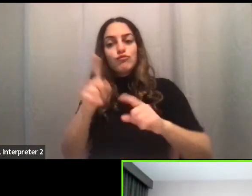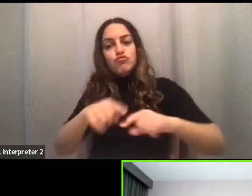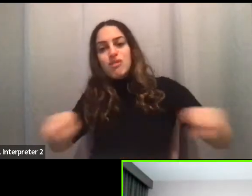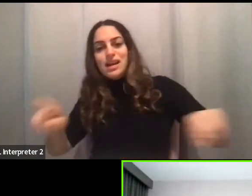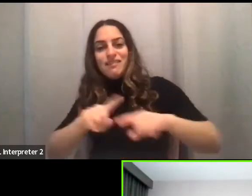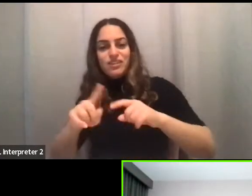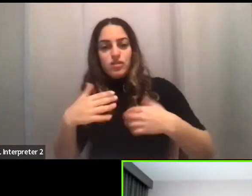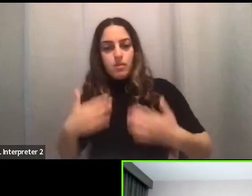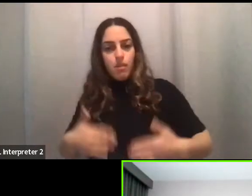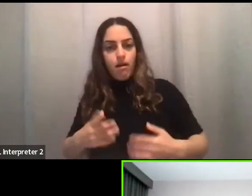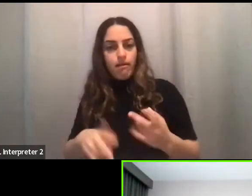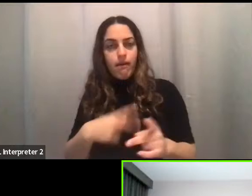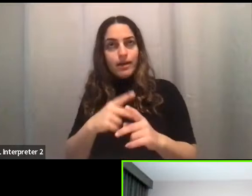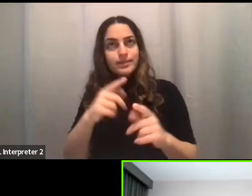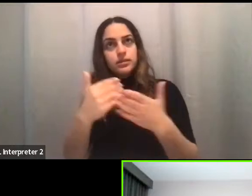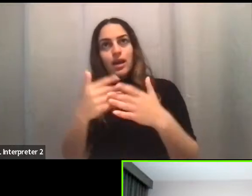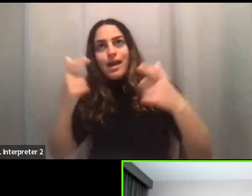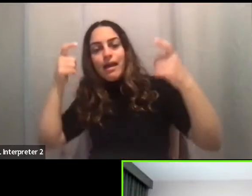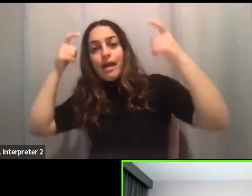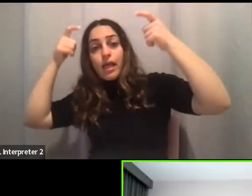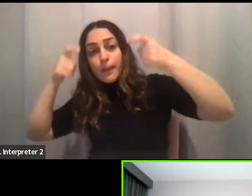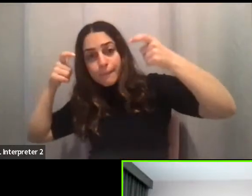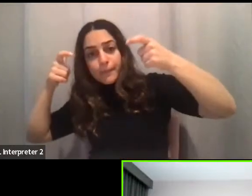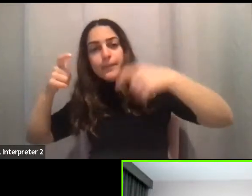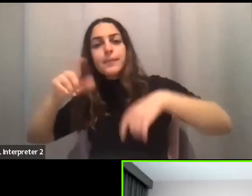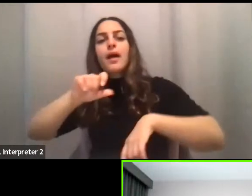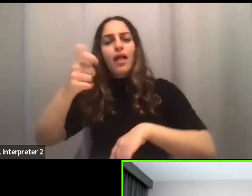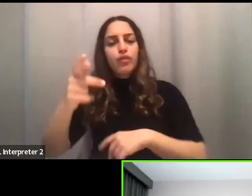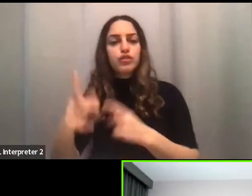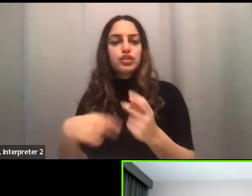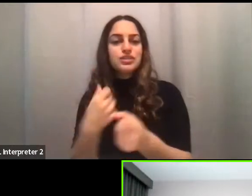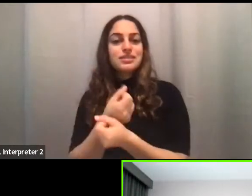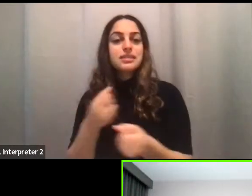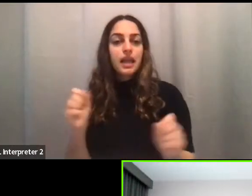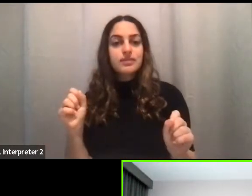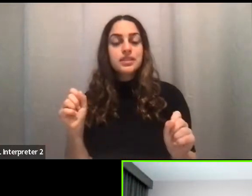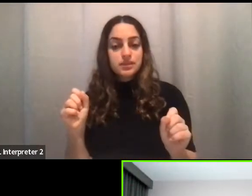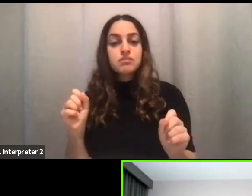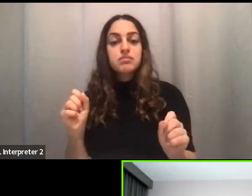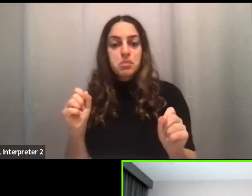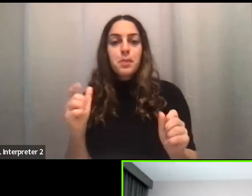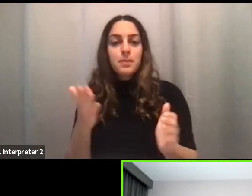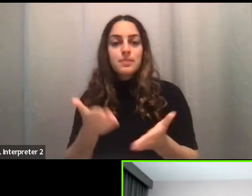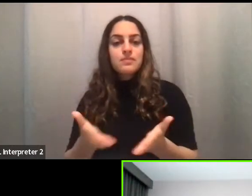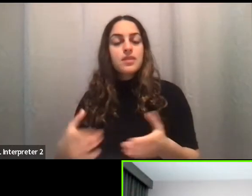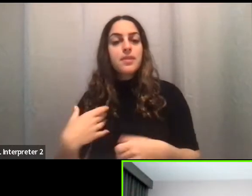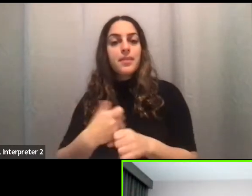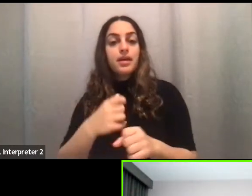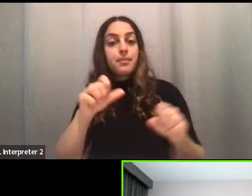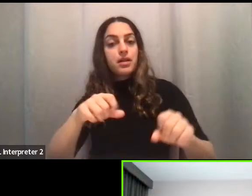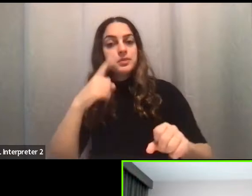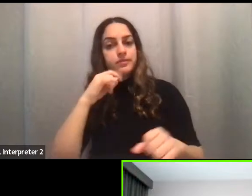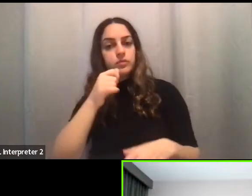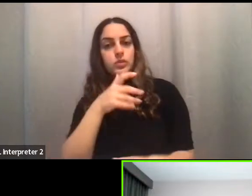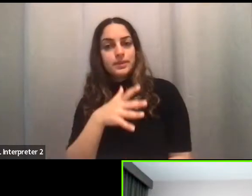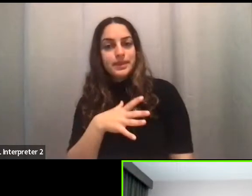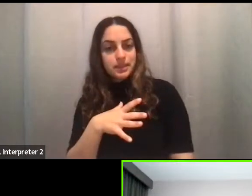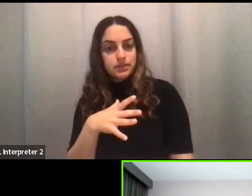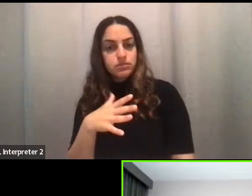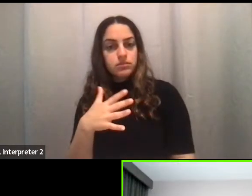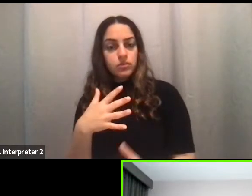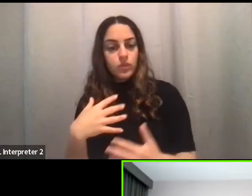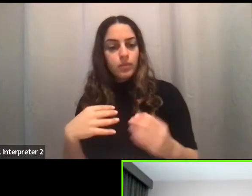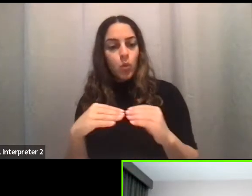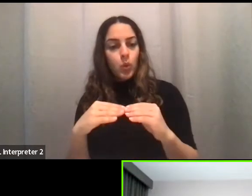design and other safety devices are making it possible for women to more